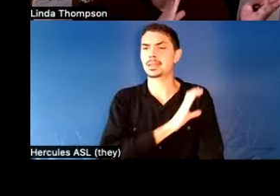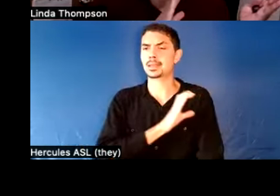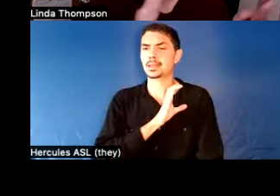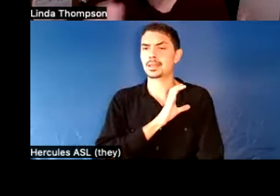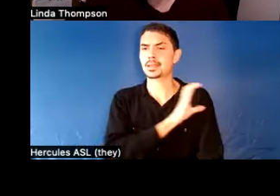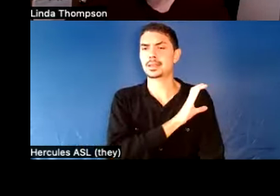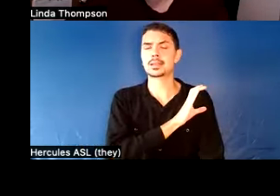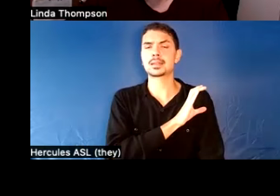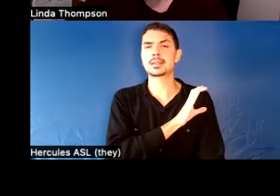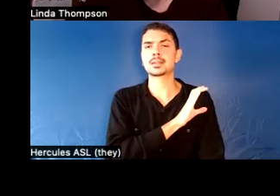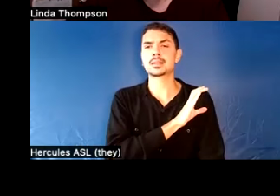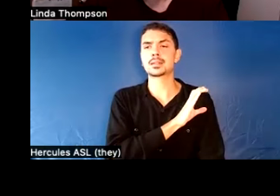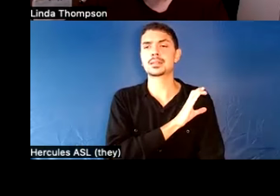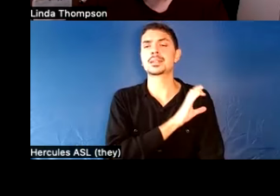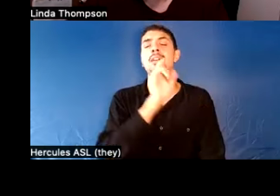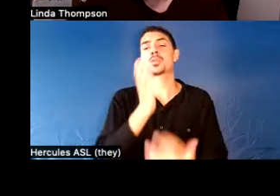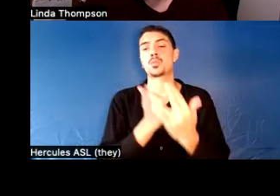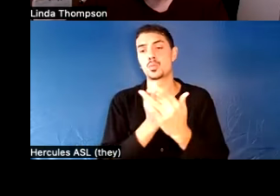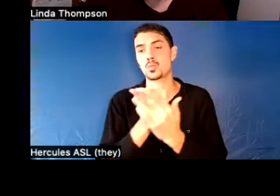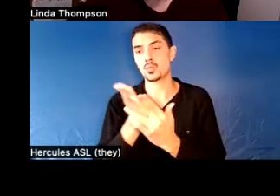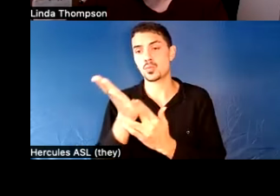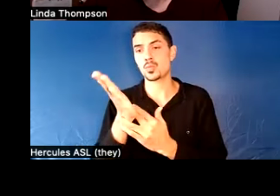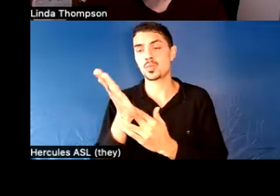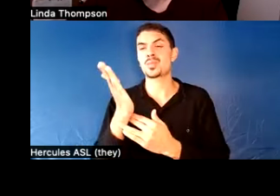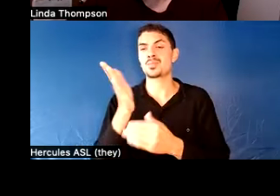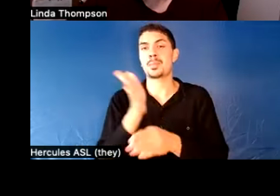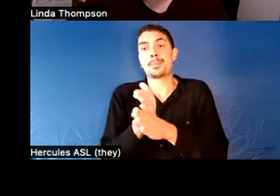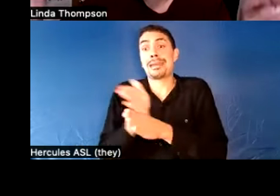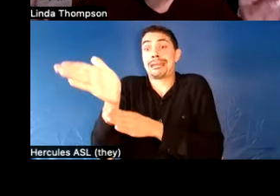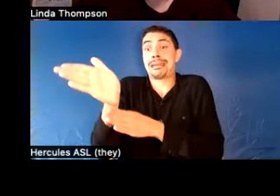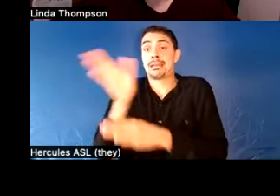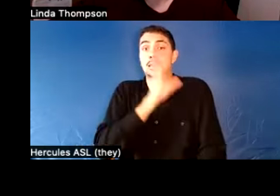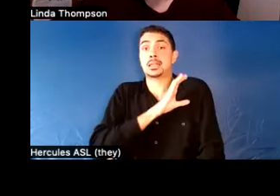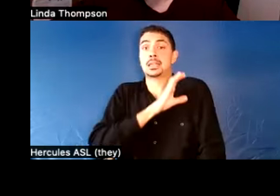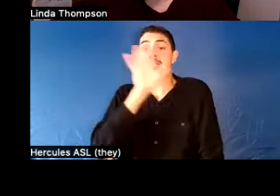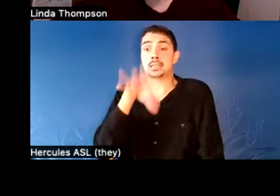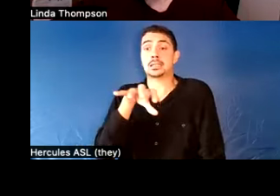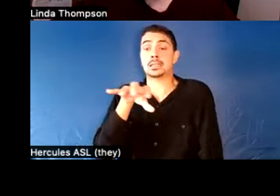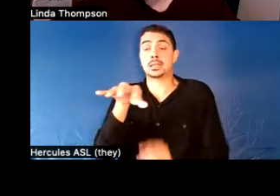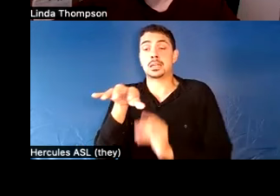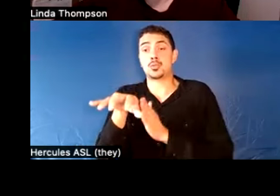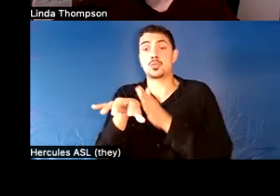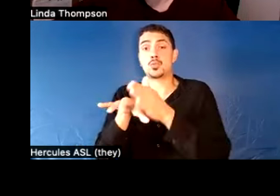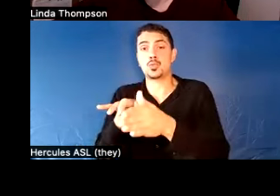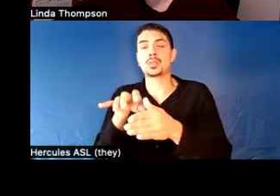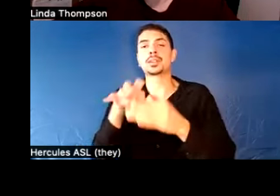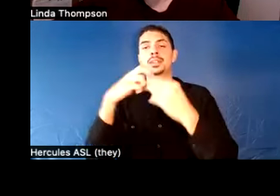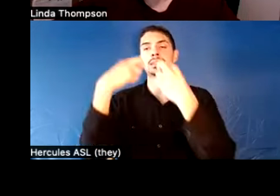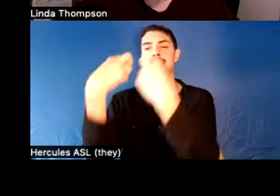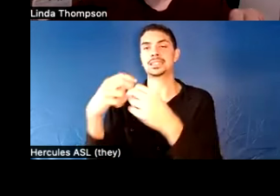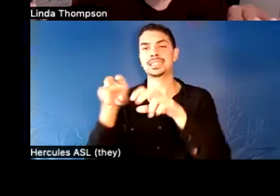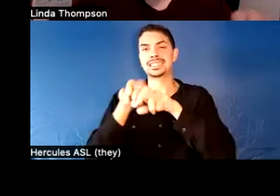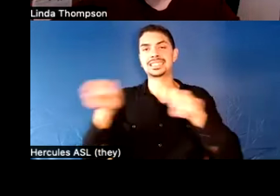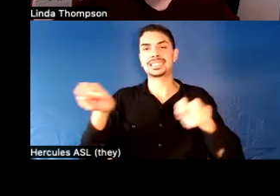to go through the main clinic. And then when you get to the front desk, there was two people sitting there in the Indian Health